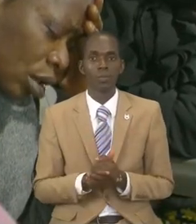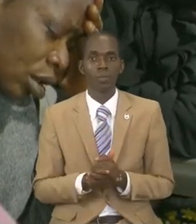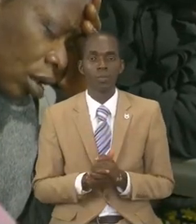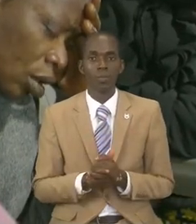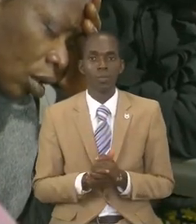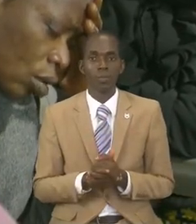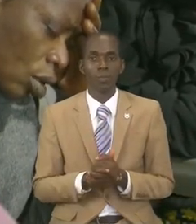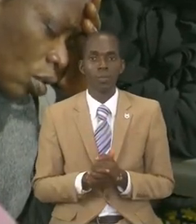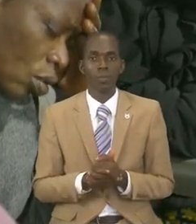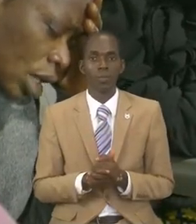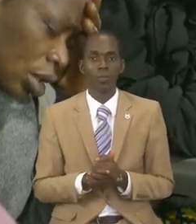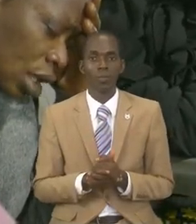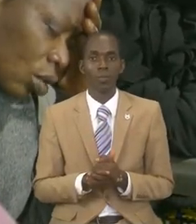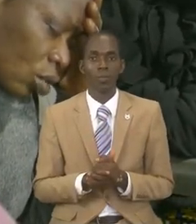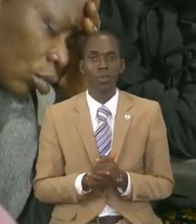Counselors,